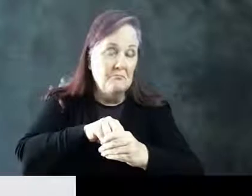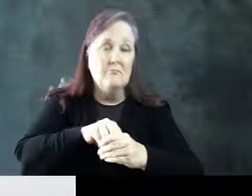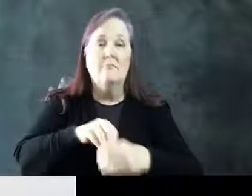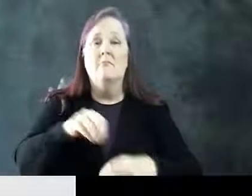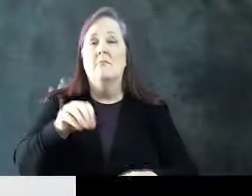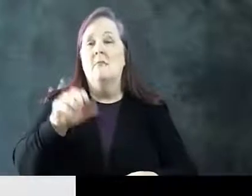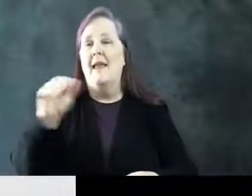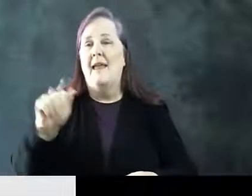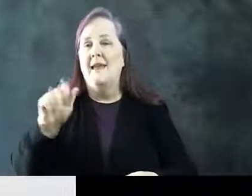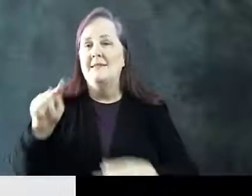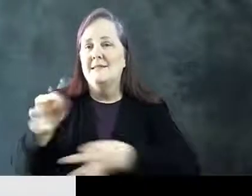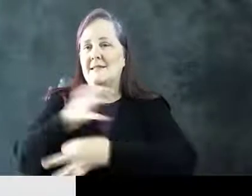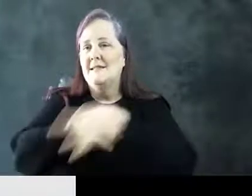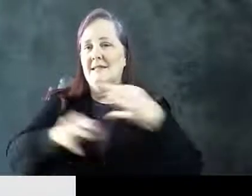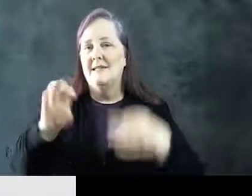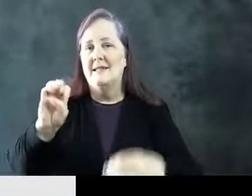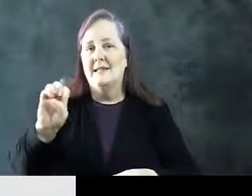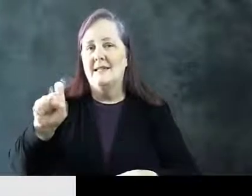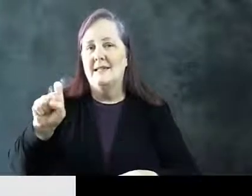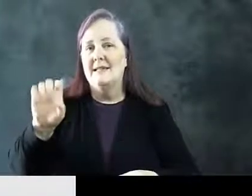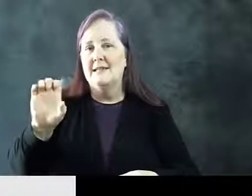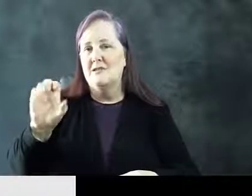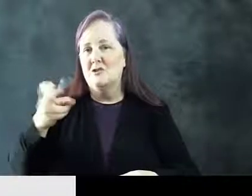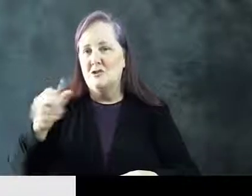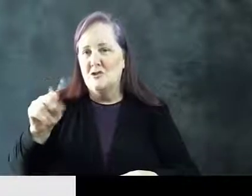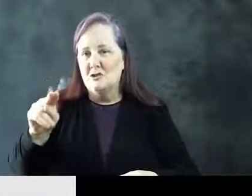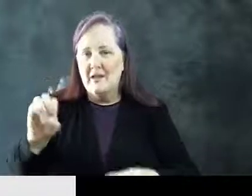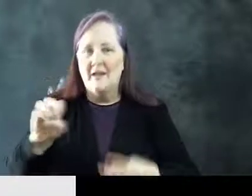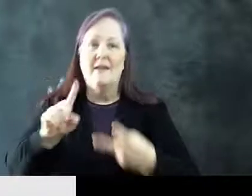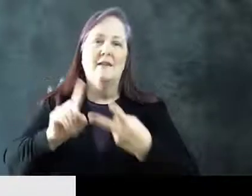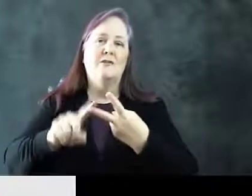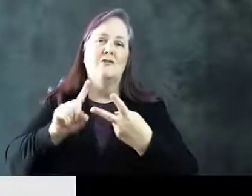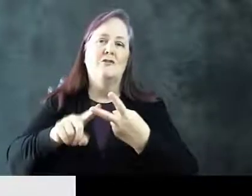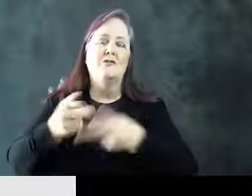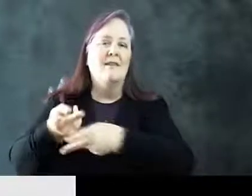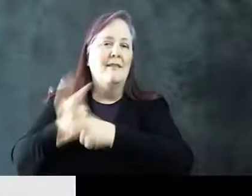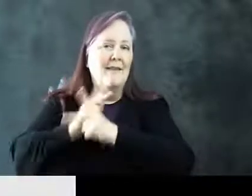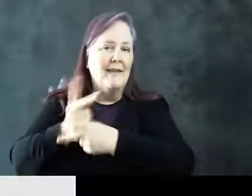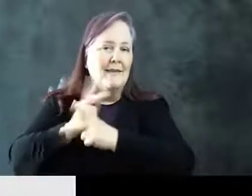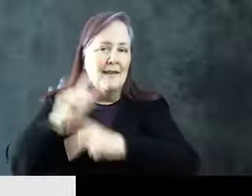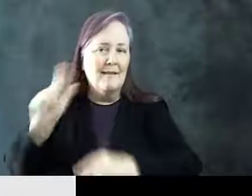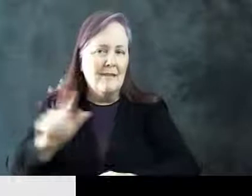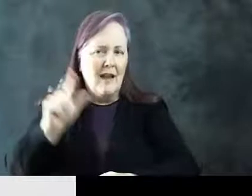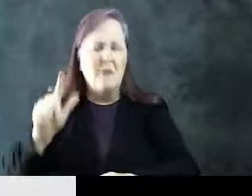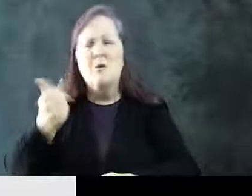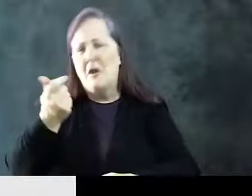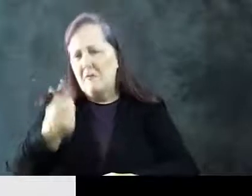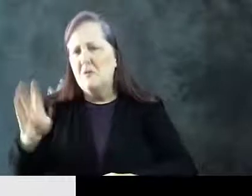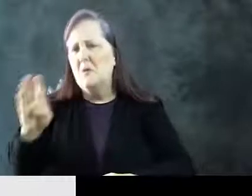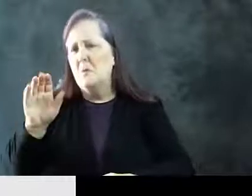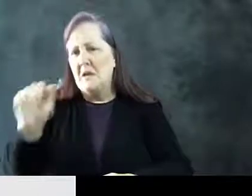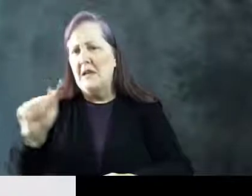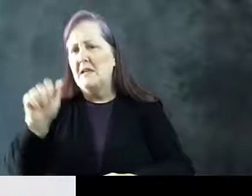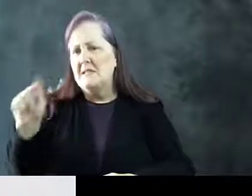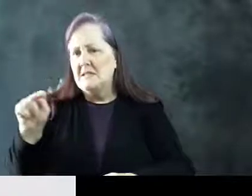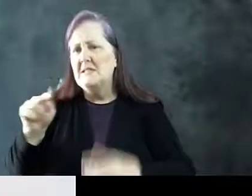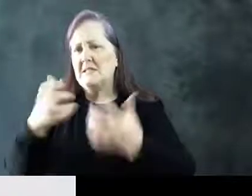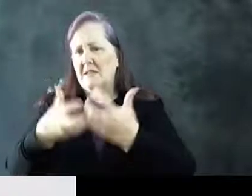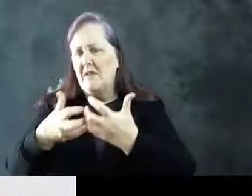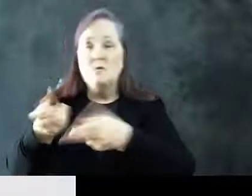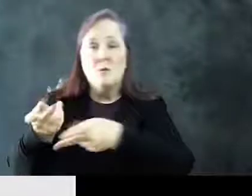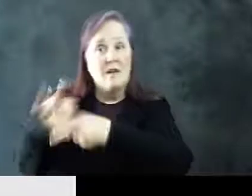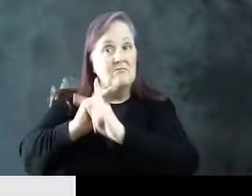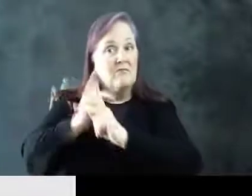have a device lending library with a few thousand different assistive technology devices that folks can check out for free